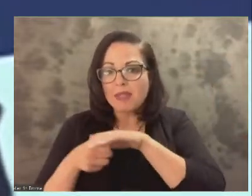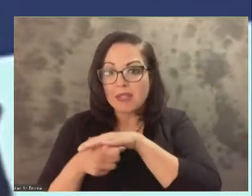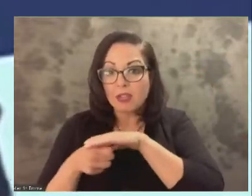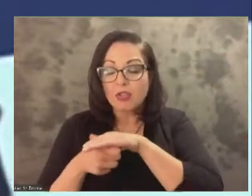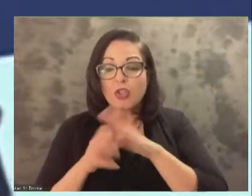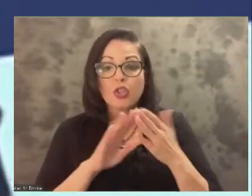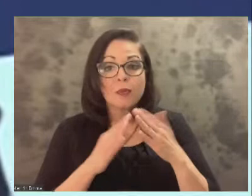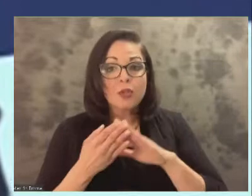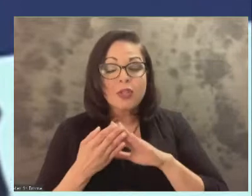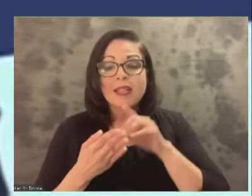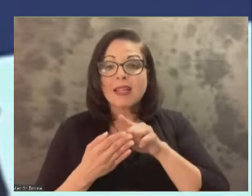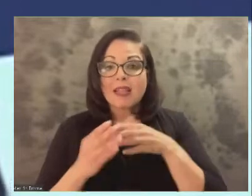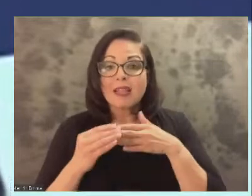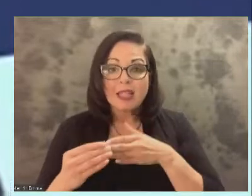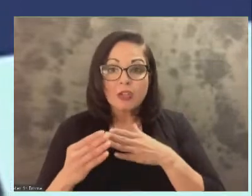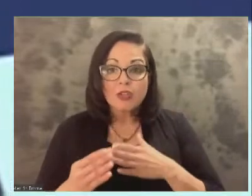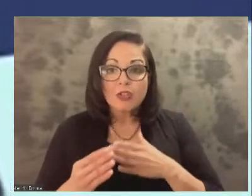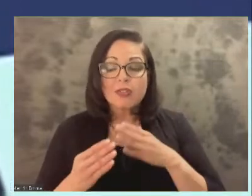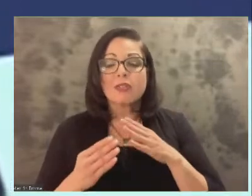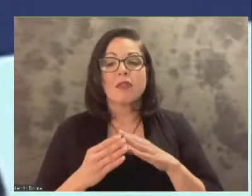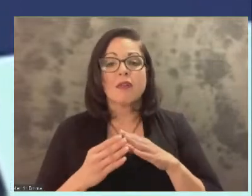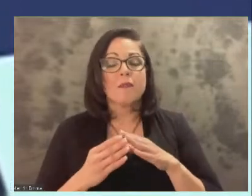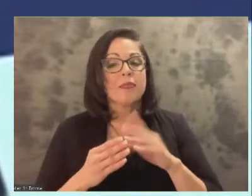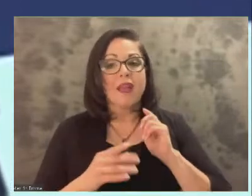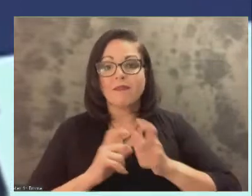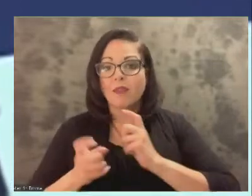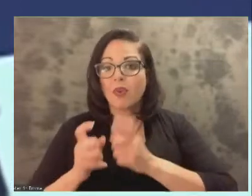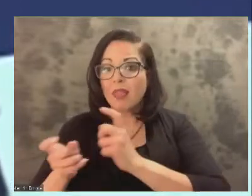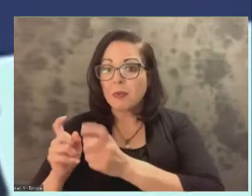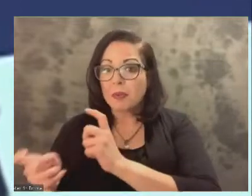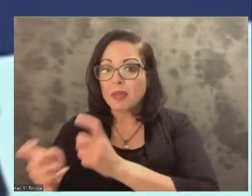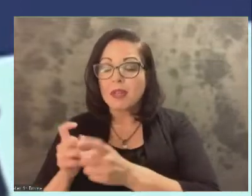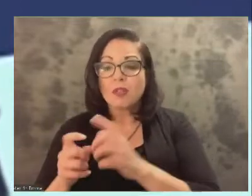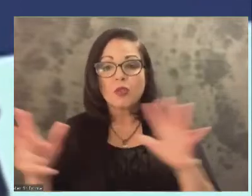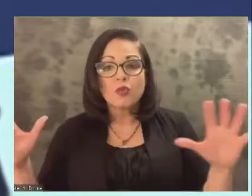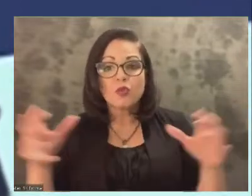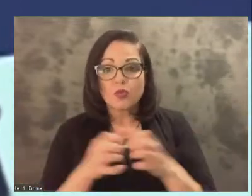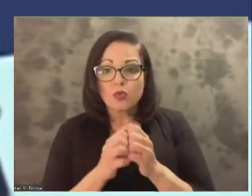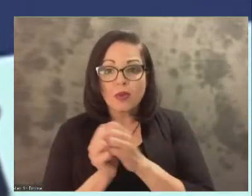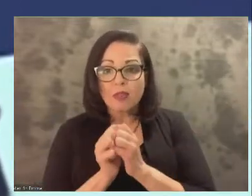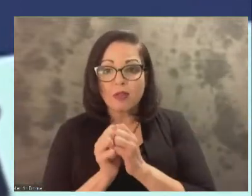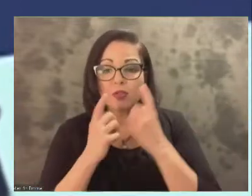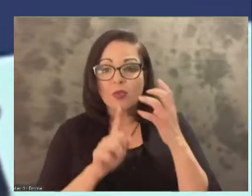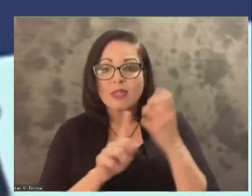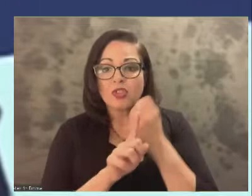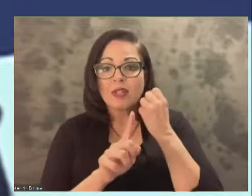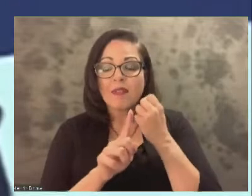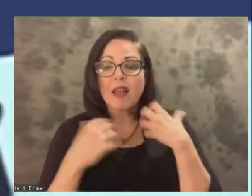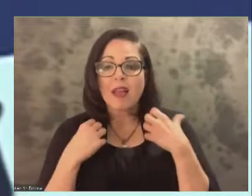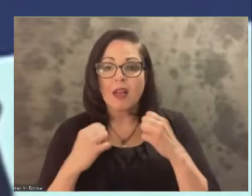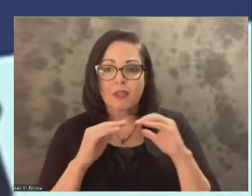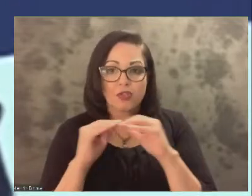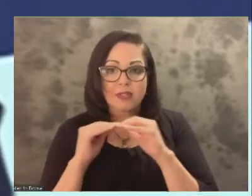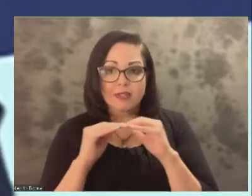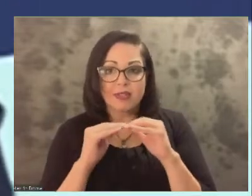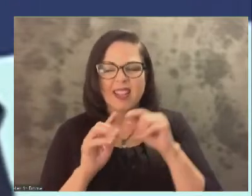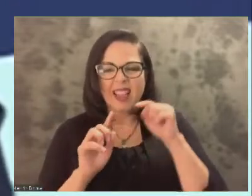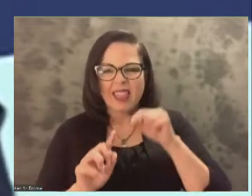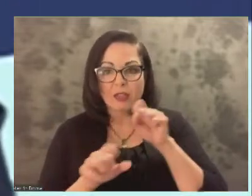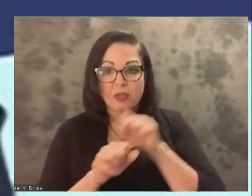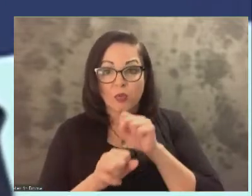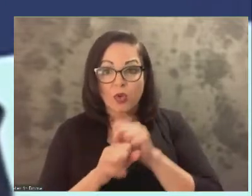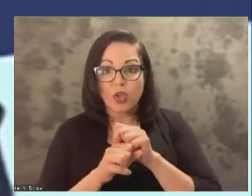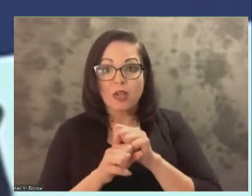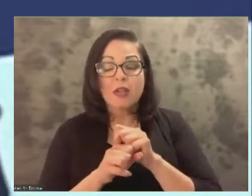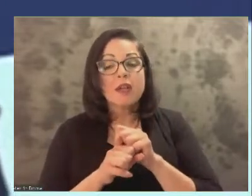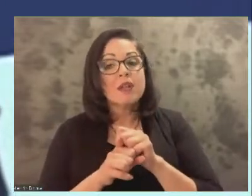on philanthropy, together to achieve health justice. This is the work. to disrupt the